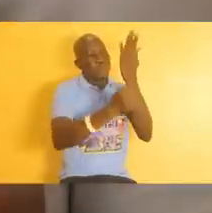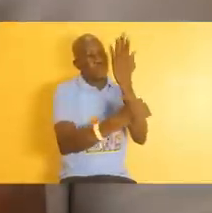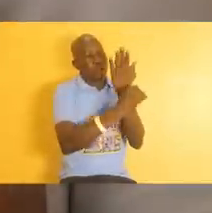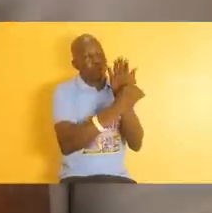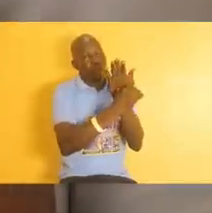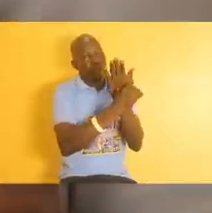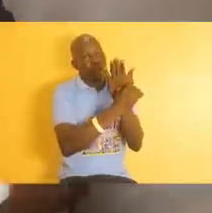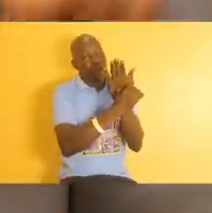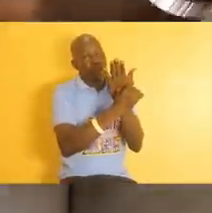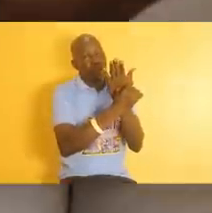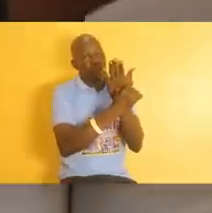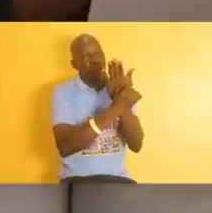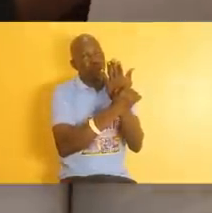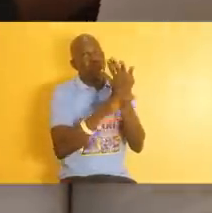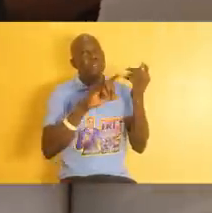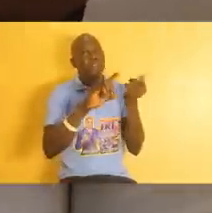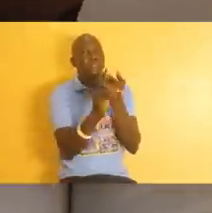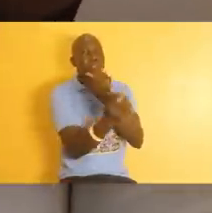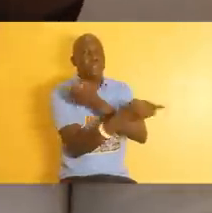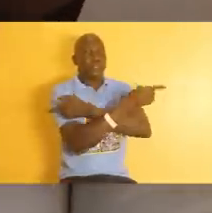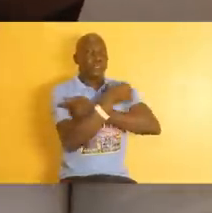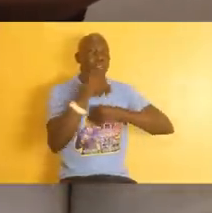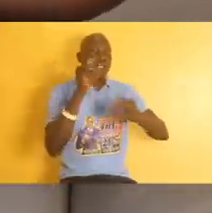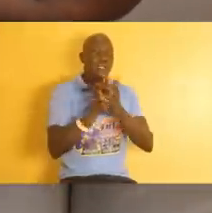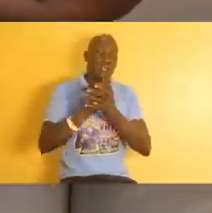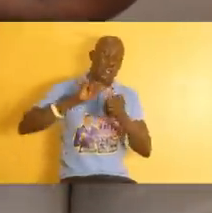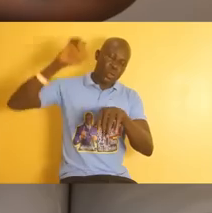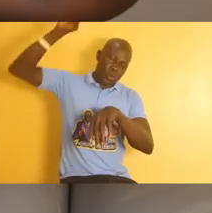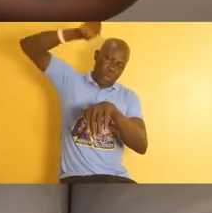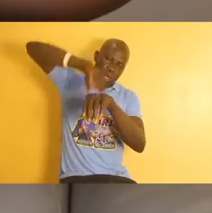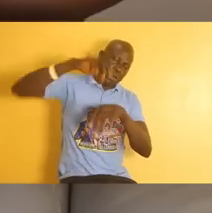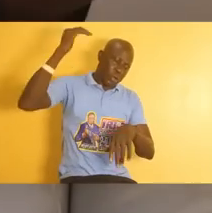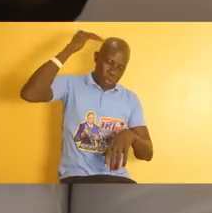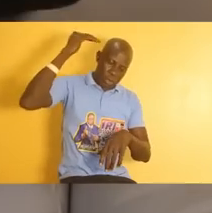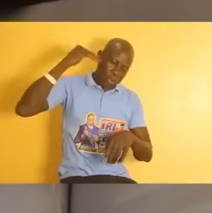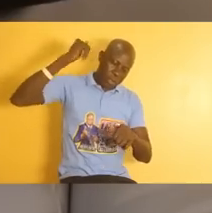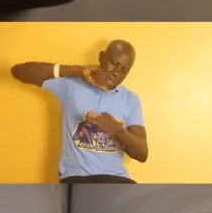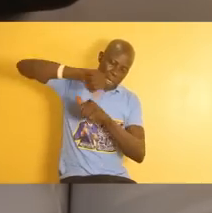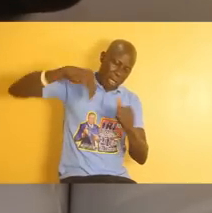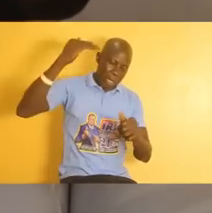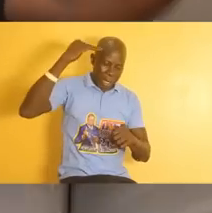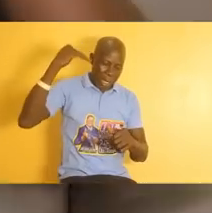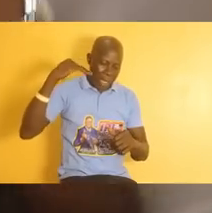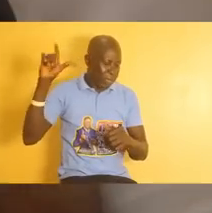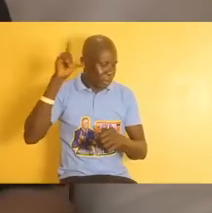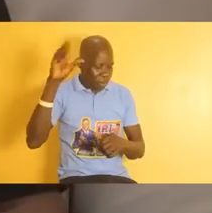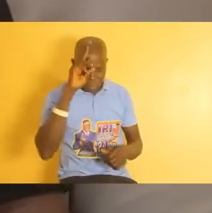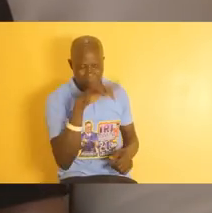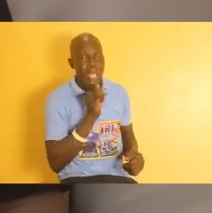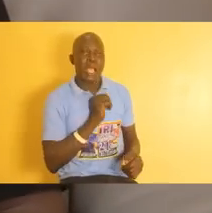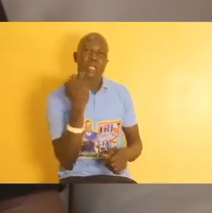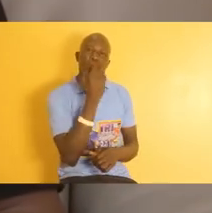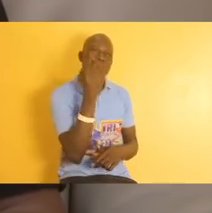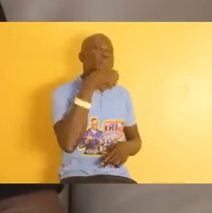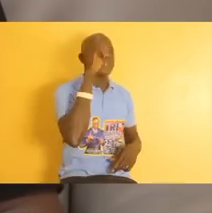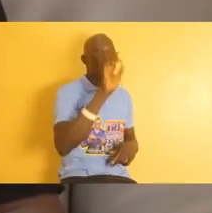be on the 17th of September. Ayajo ti a da oro le mi ni ori. Today I was anointed on my head. Egbo mi sa. Listen to me. Emi so a so